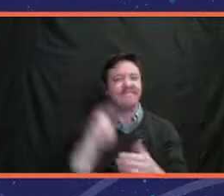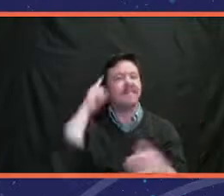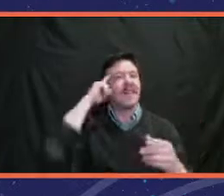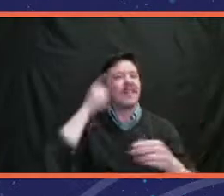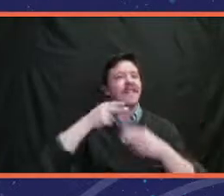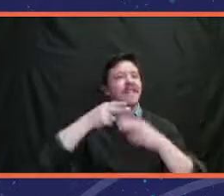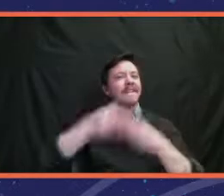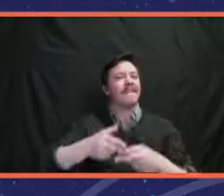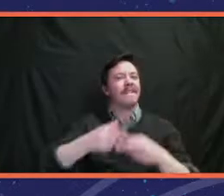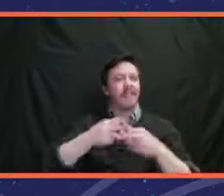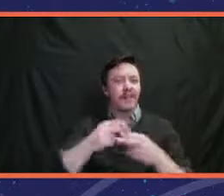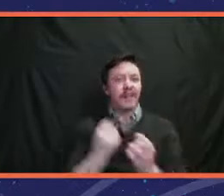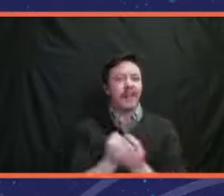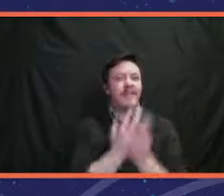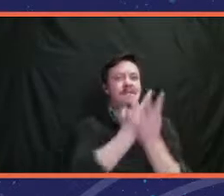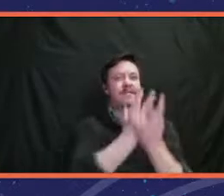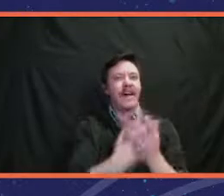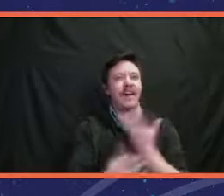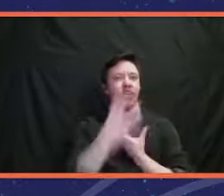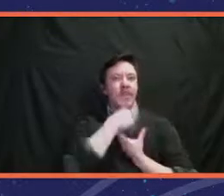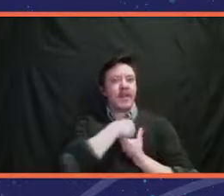Within.